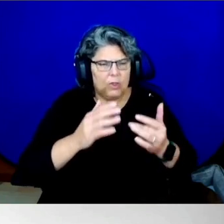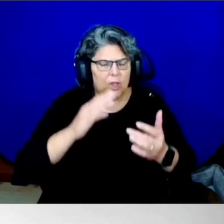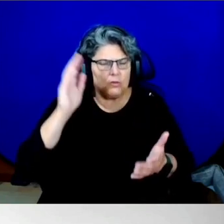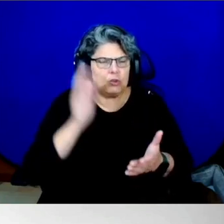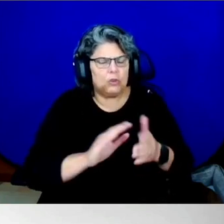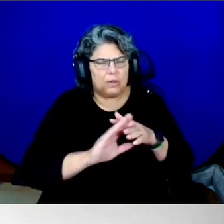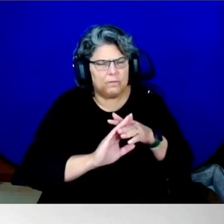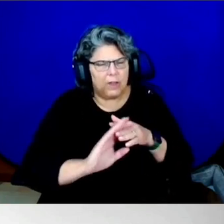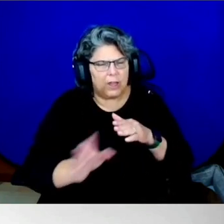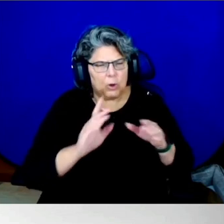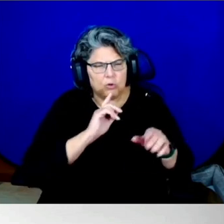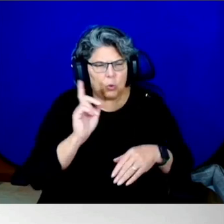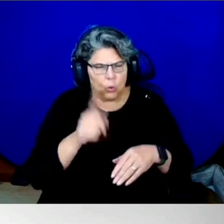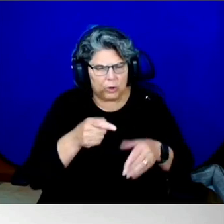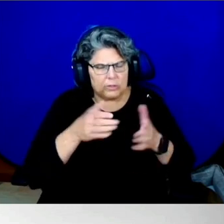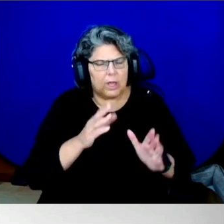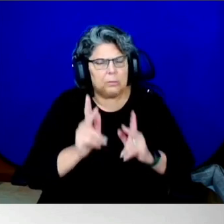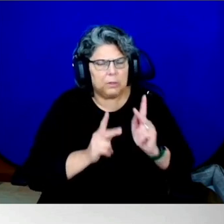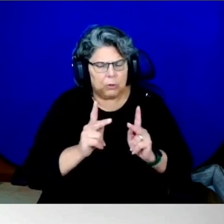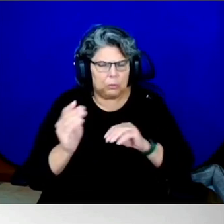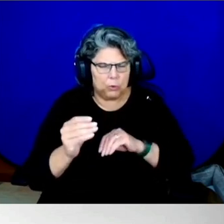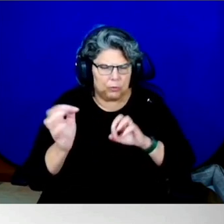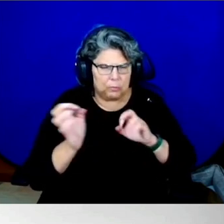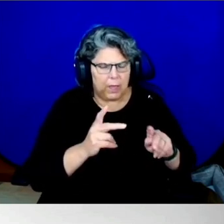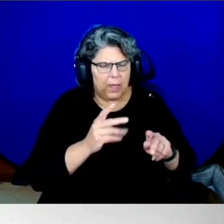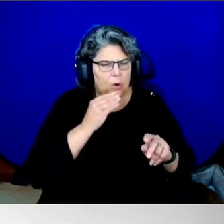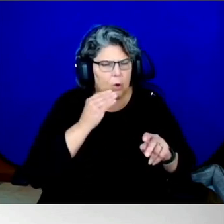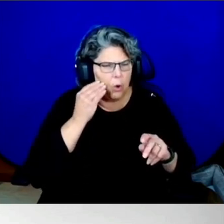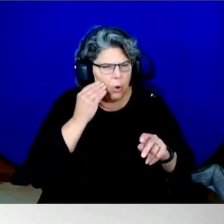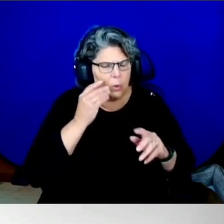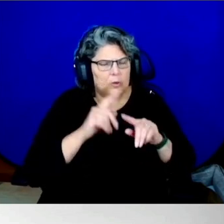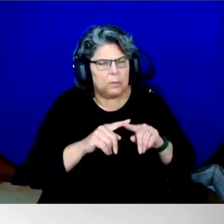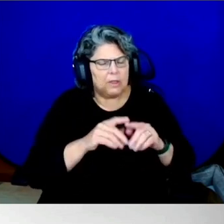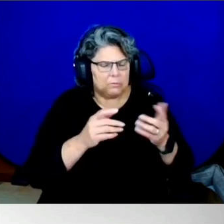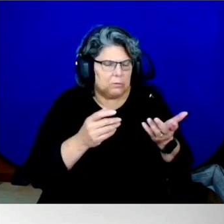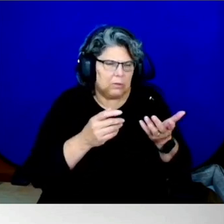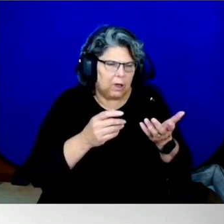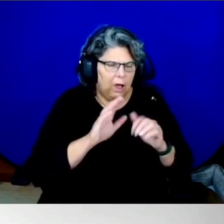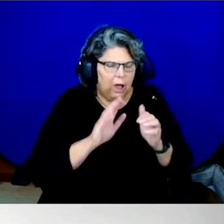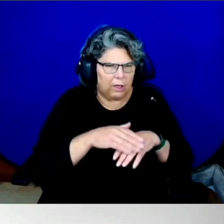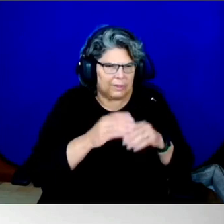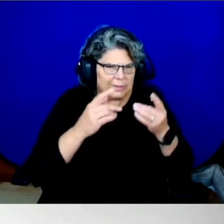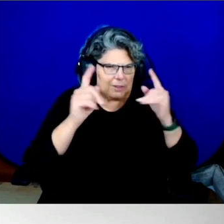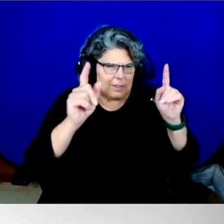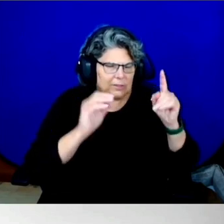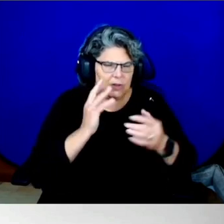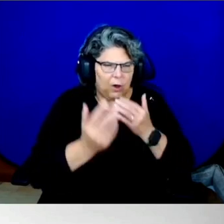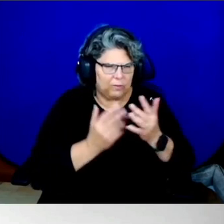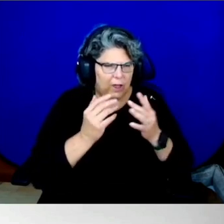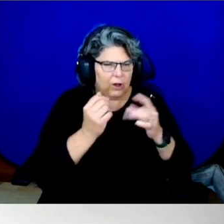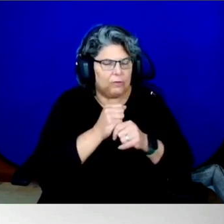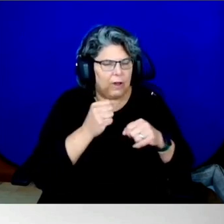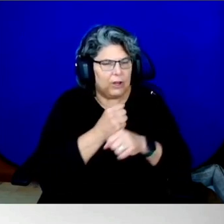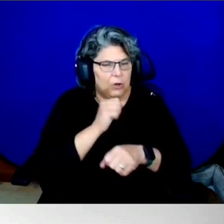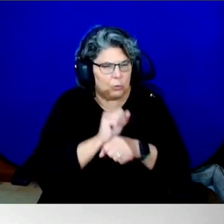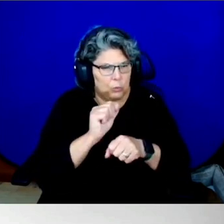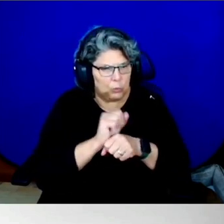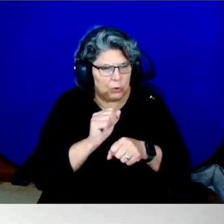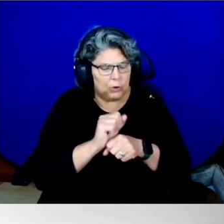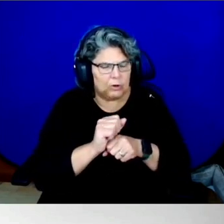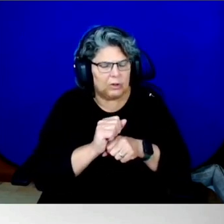and repopulating some areas of Tam County based on the success of firefighting efforts. This morning around 11 a.m., we began the